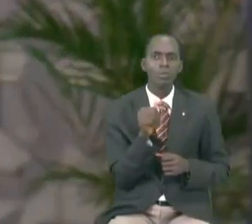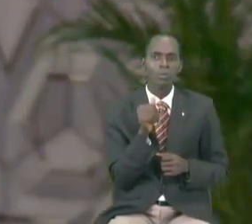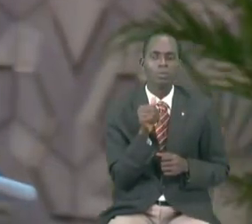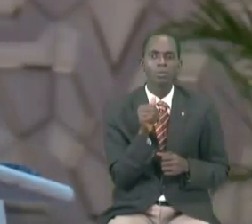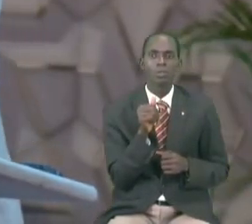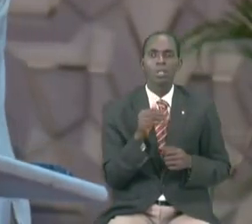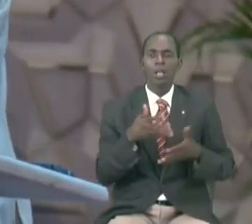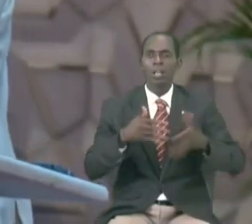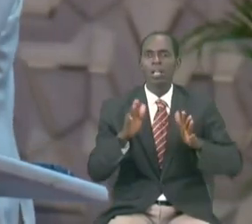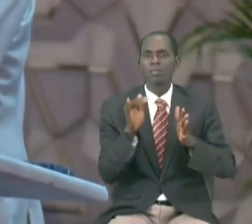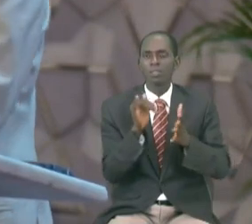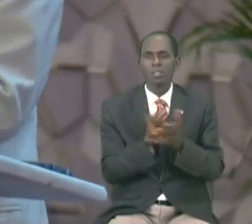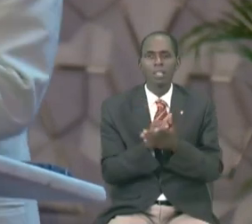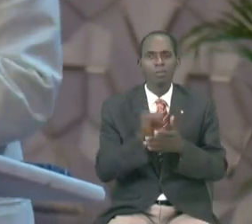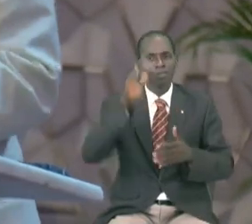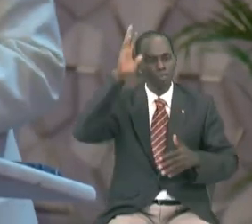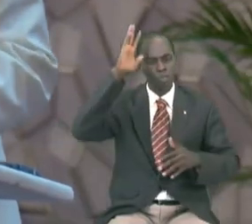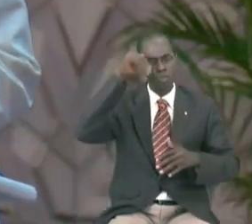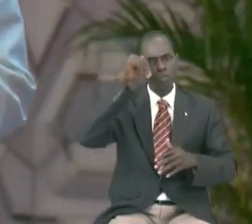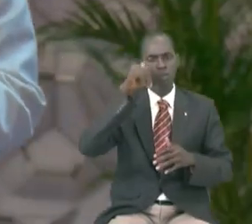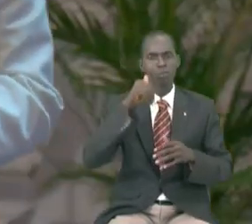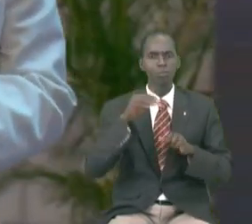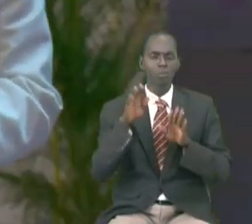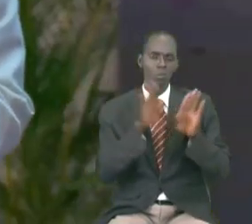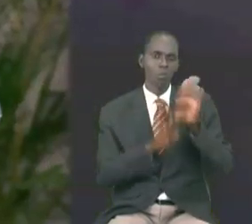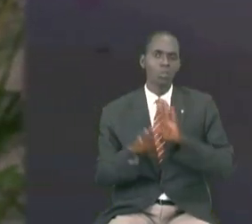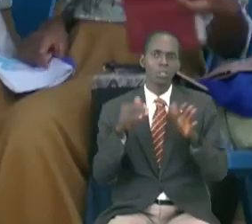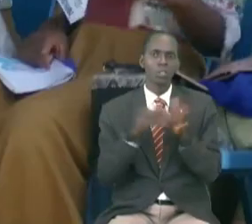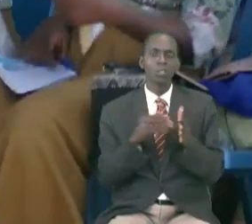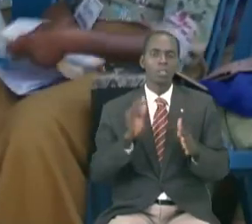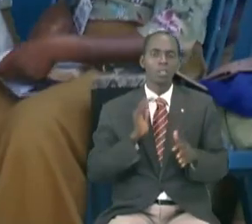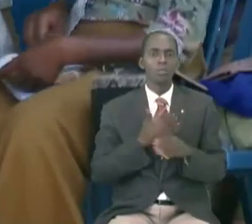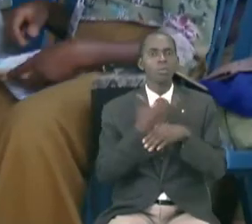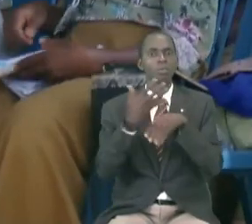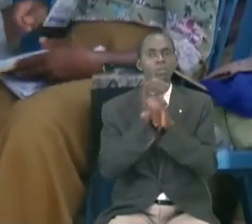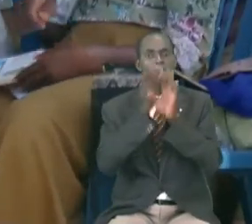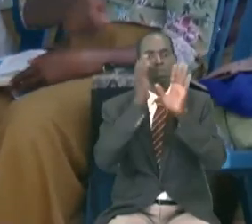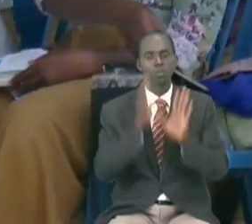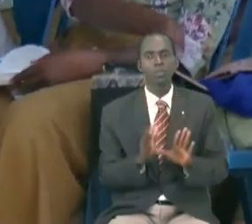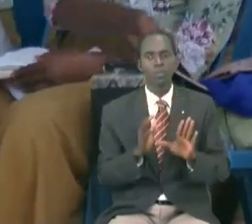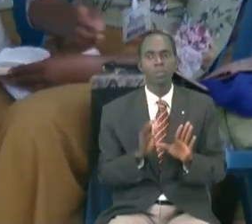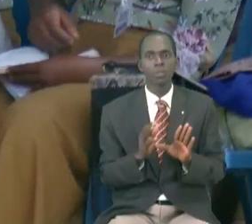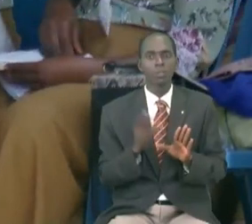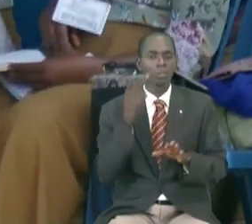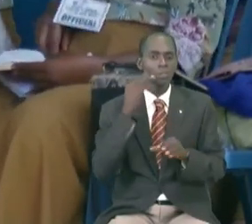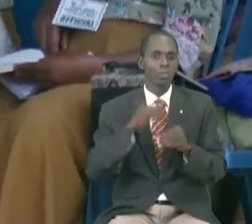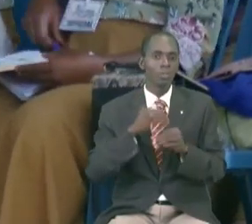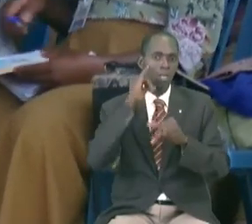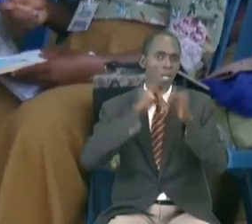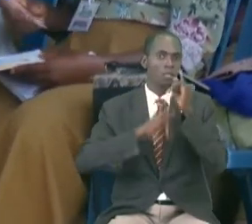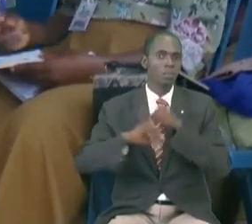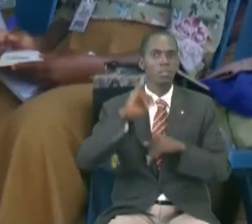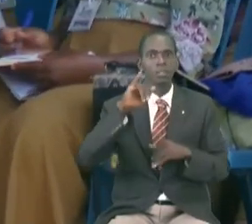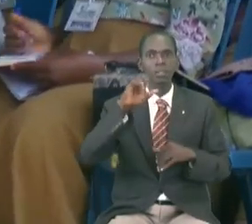Isaiah chapter 55, and I'm reading from verse 2. Isaiah chapter 55, and we're looking